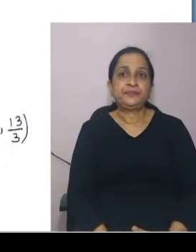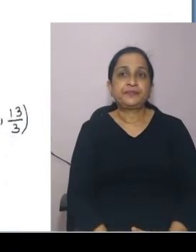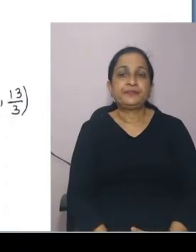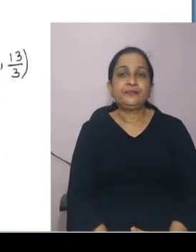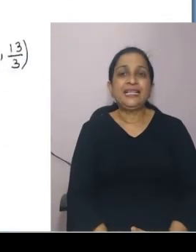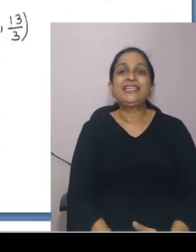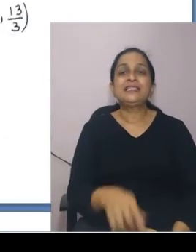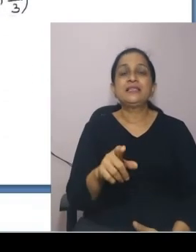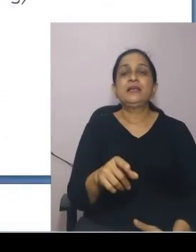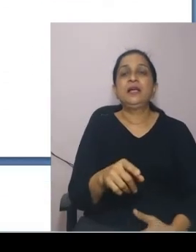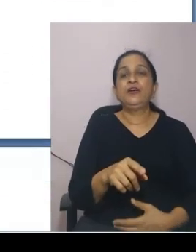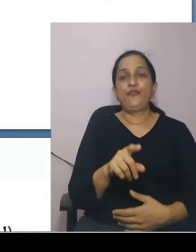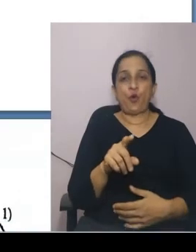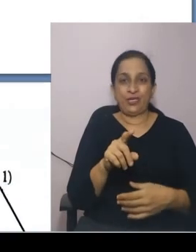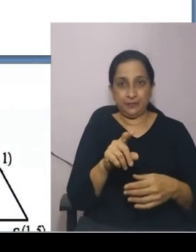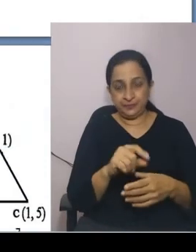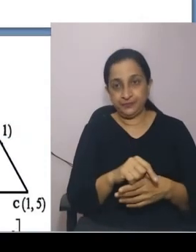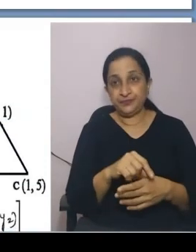That is 14th problem.